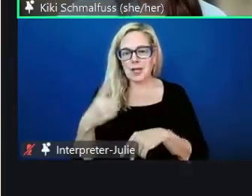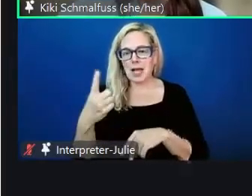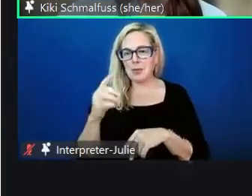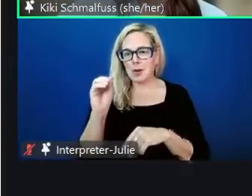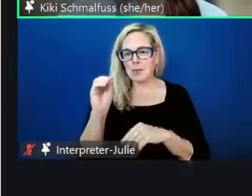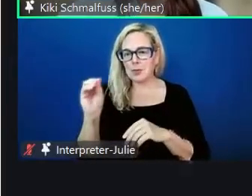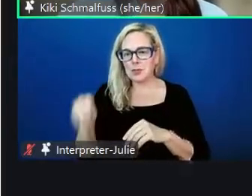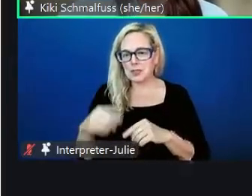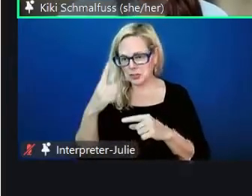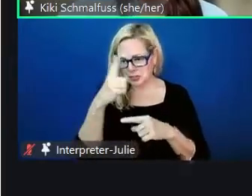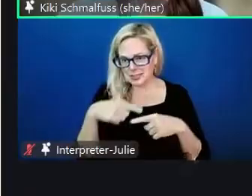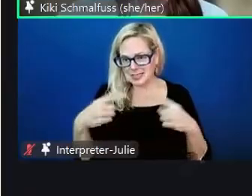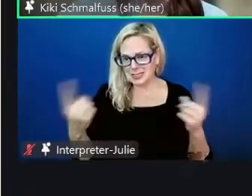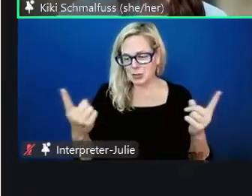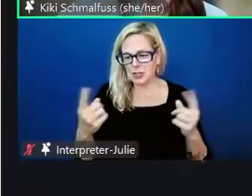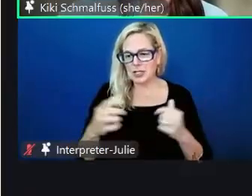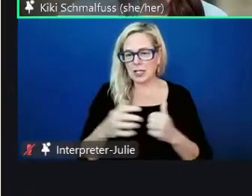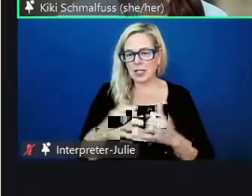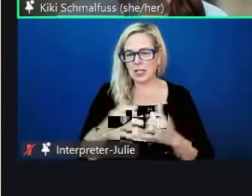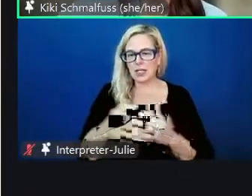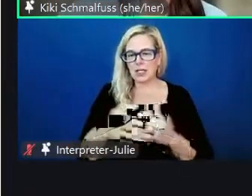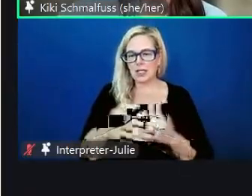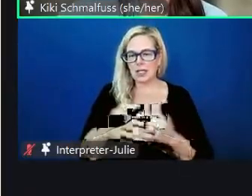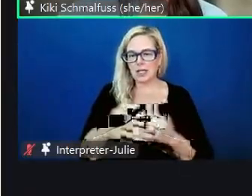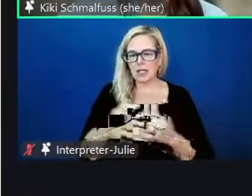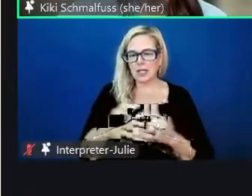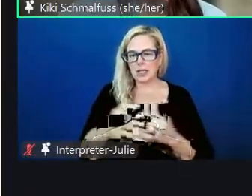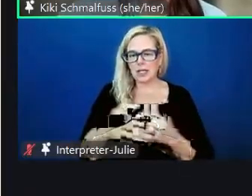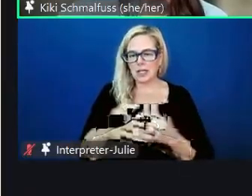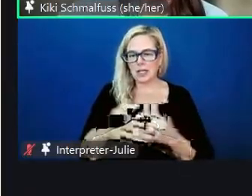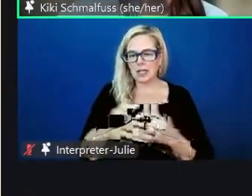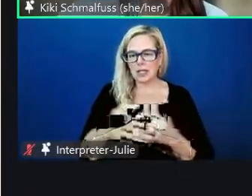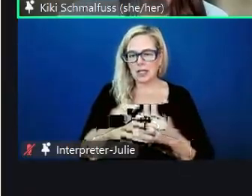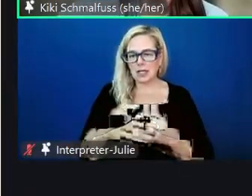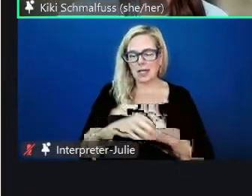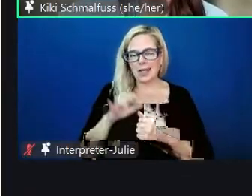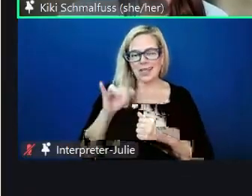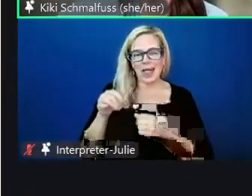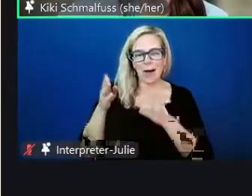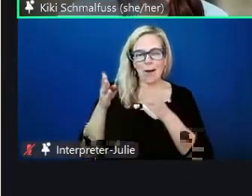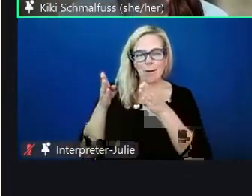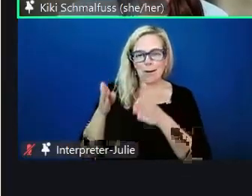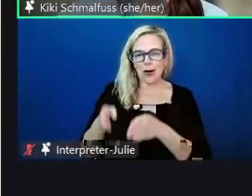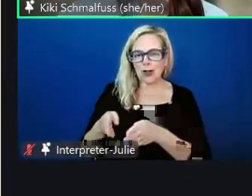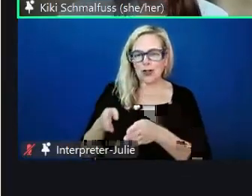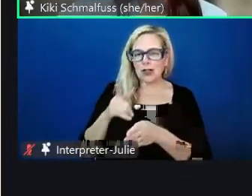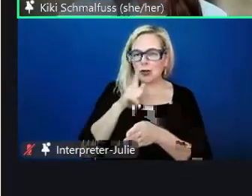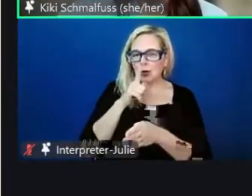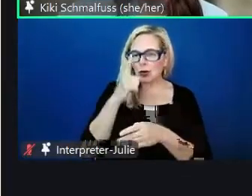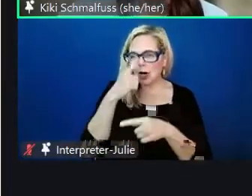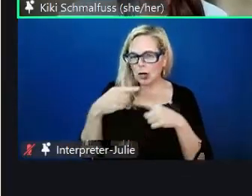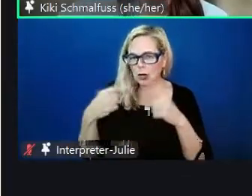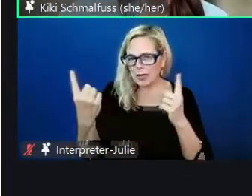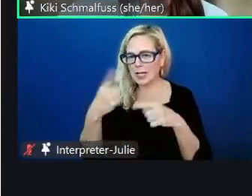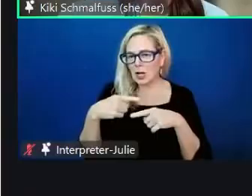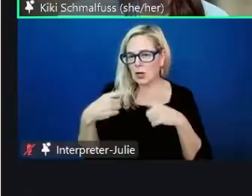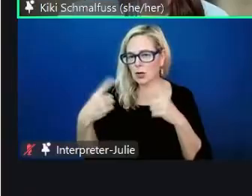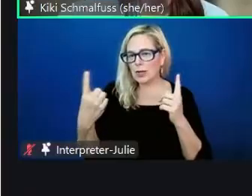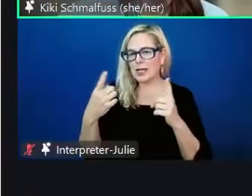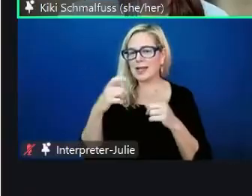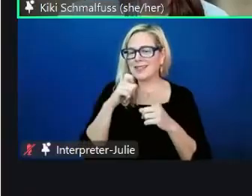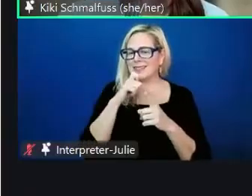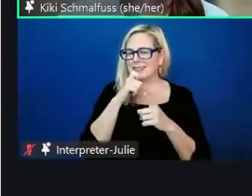want to note throughout this, the person who disagreed or strongly disagreed, unfortunately, was not able to meet with their paired mentor due to a lack of